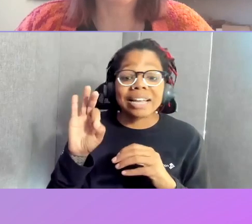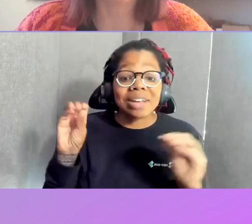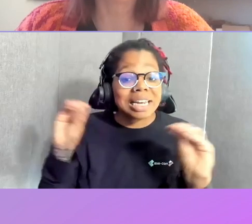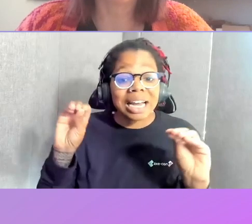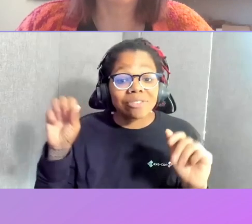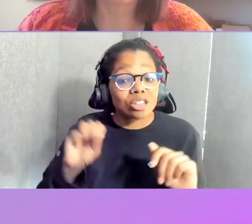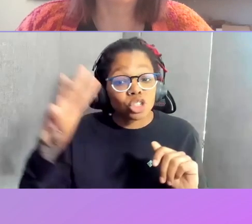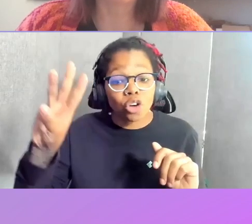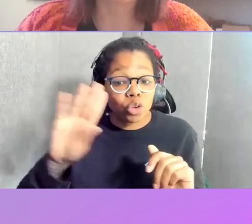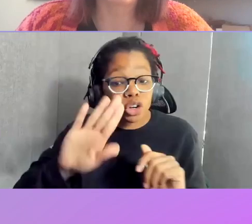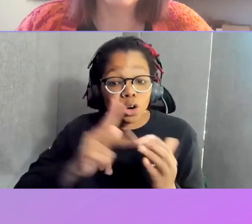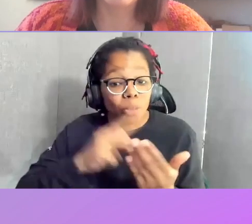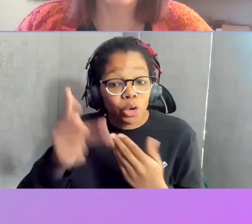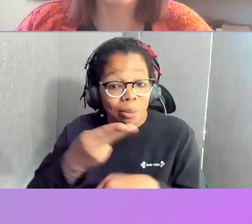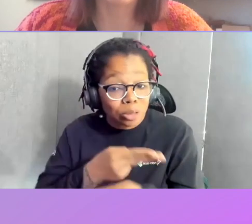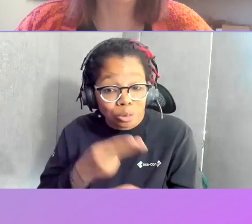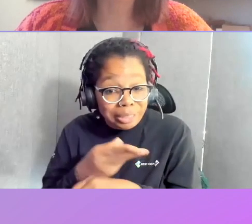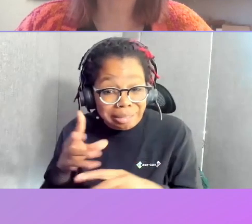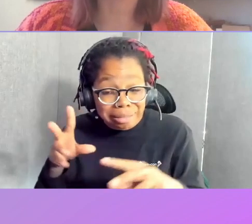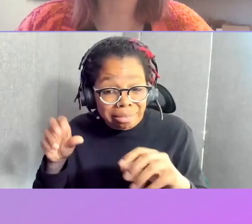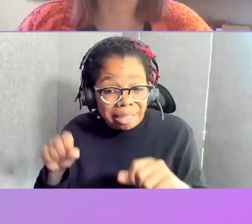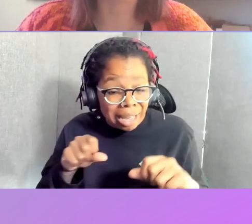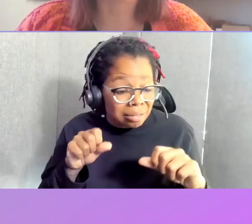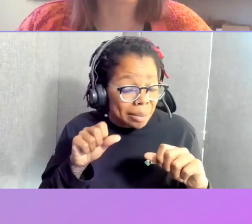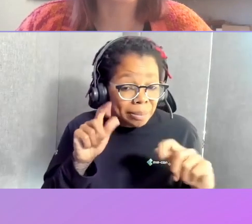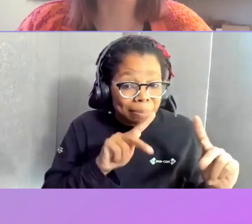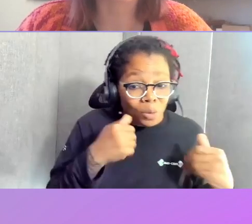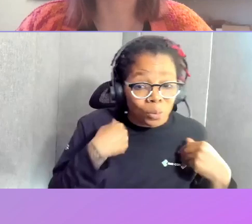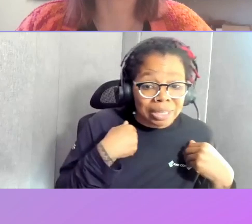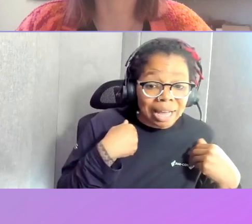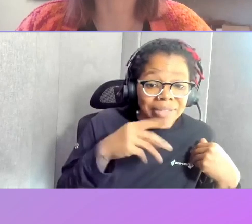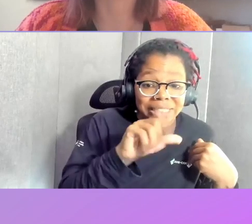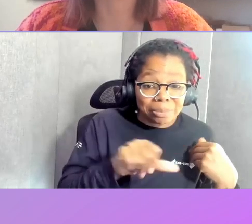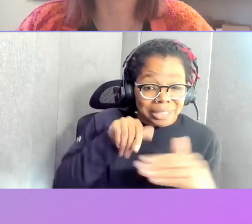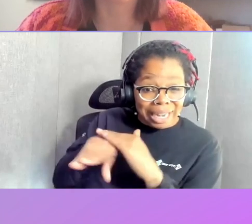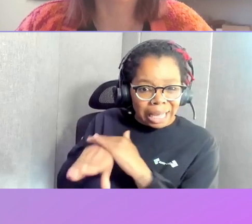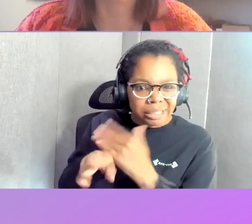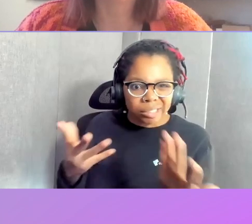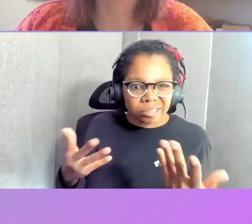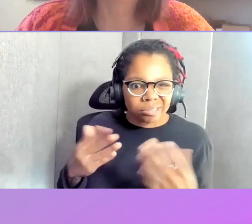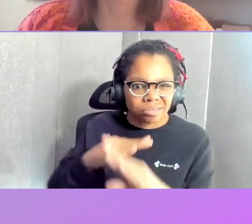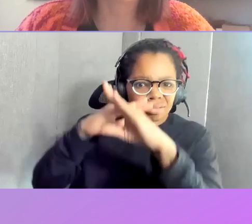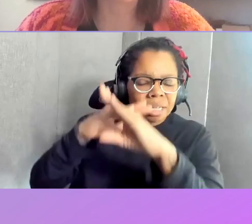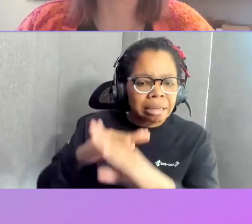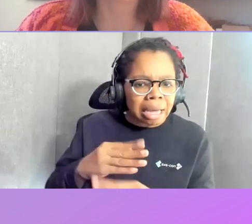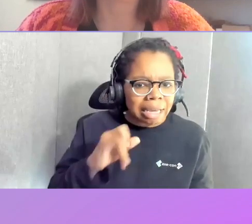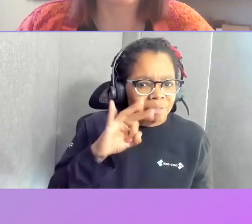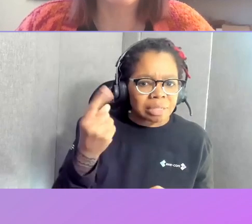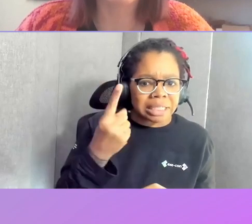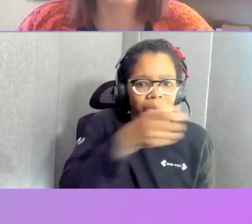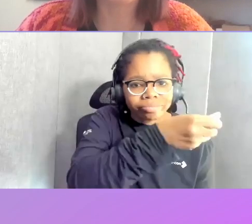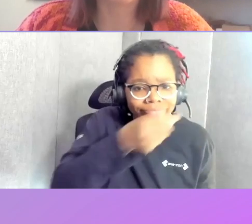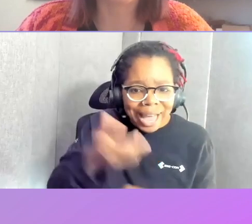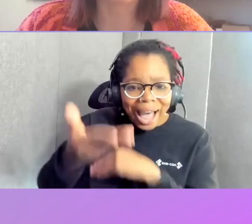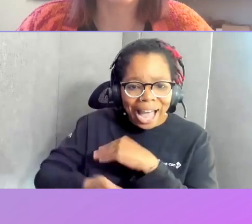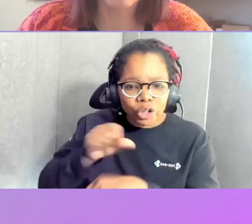that your company uses is accessible, that makes it a very difficult prospect to have somebody employed who then can't do their